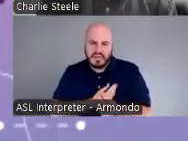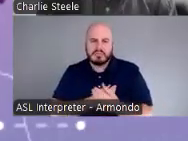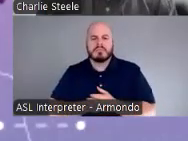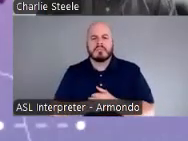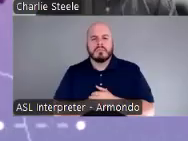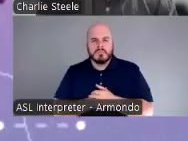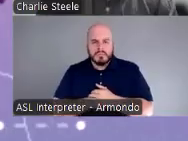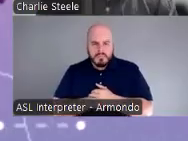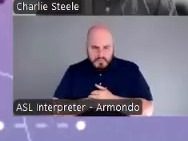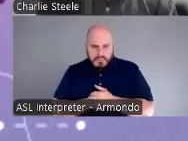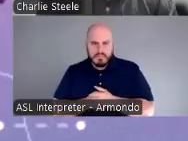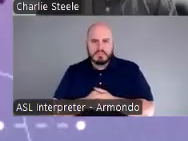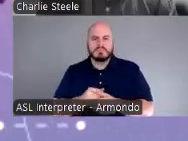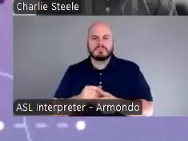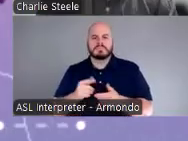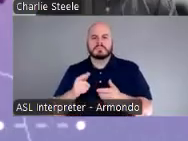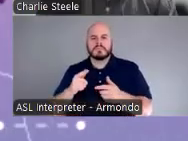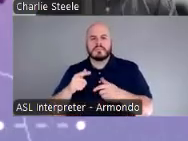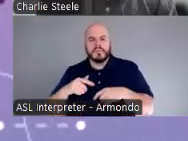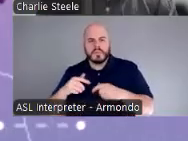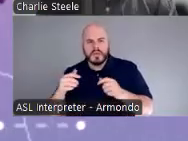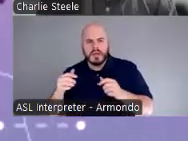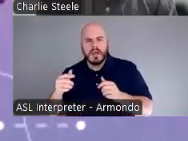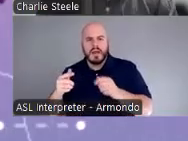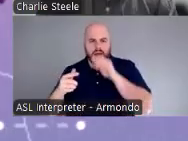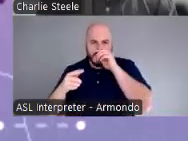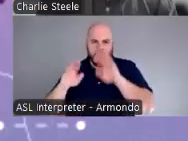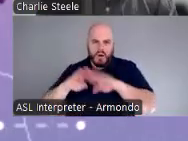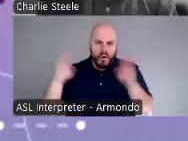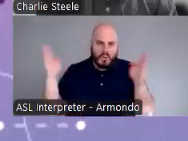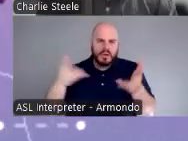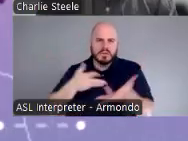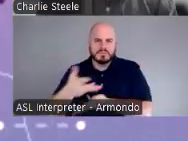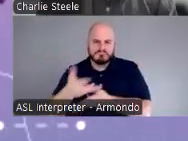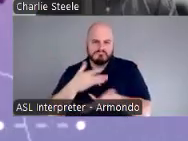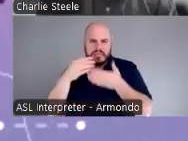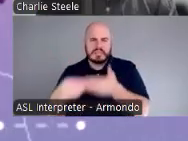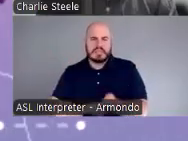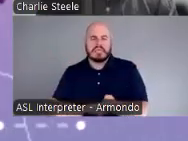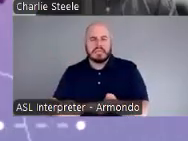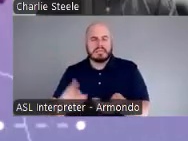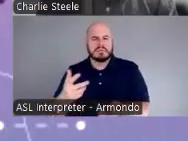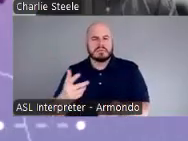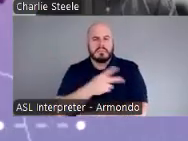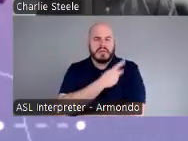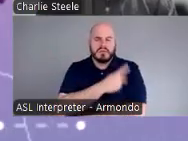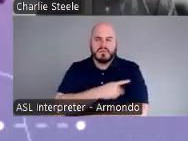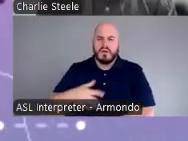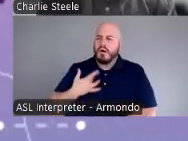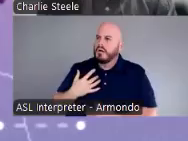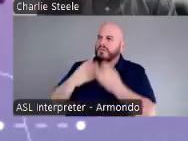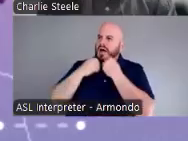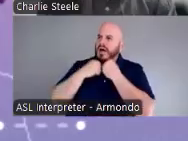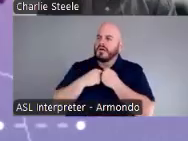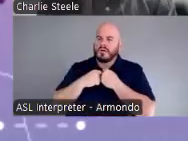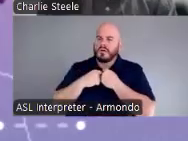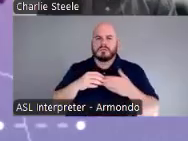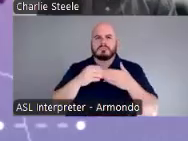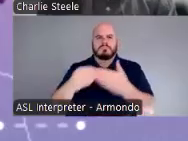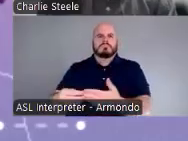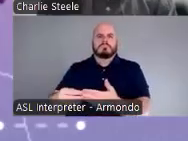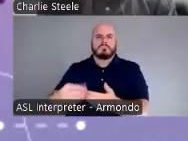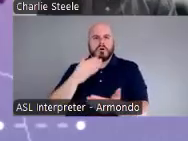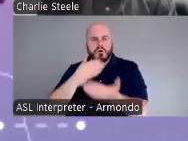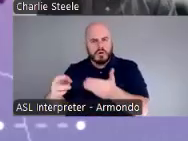patient feel valued, and that leads to meaningful and productive interactions, i.e., outcomes follow, real outcomes,